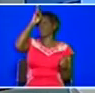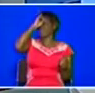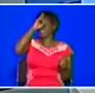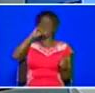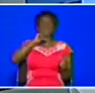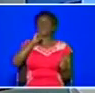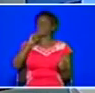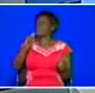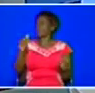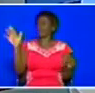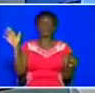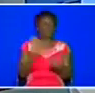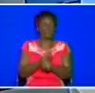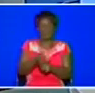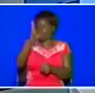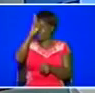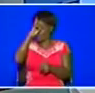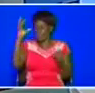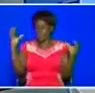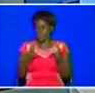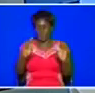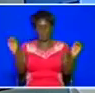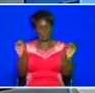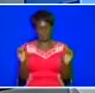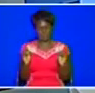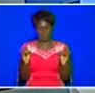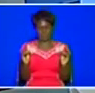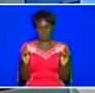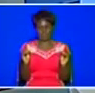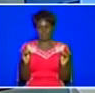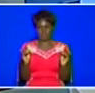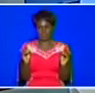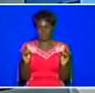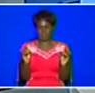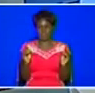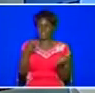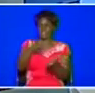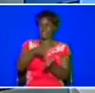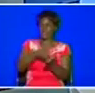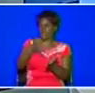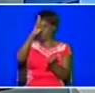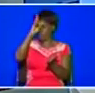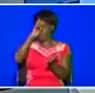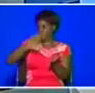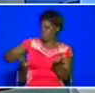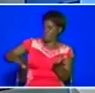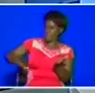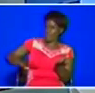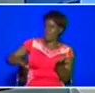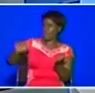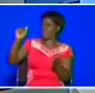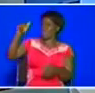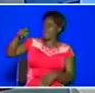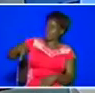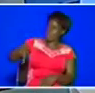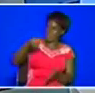are not talking the whole spectrum of police officers as defined by the National Police Service Act, which would include police reservists, administration